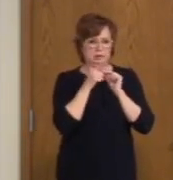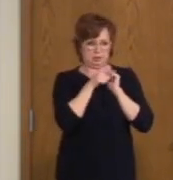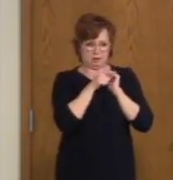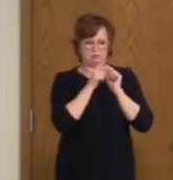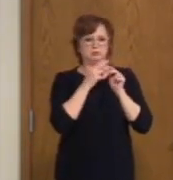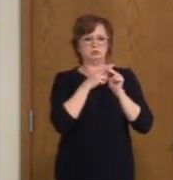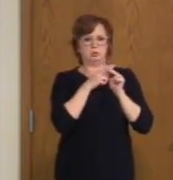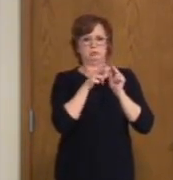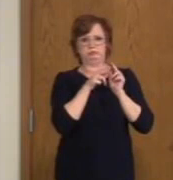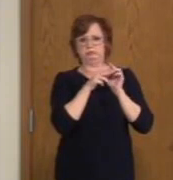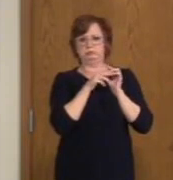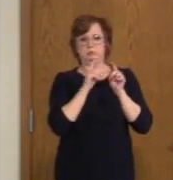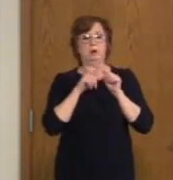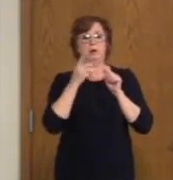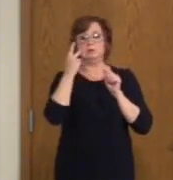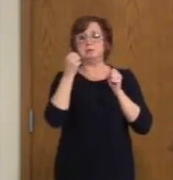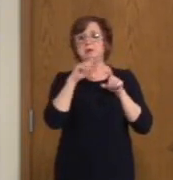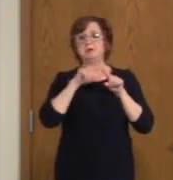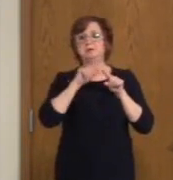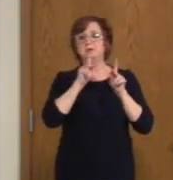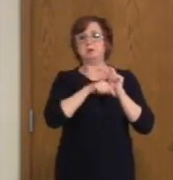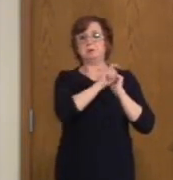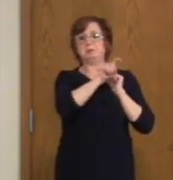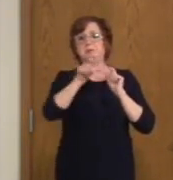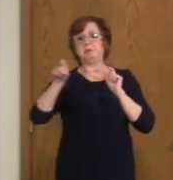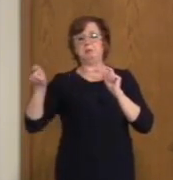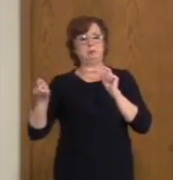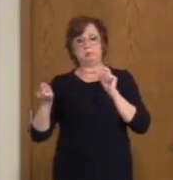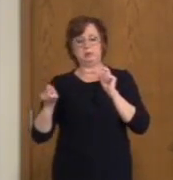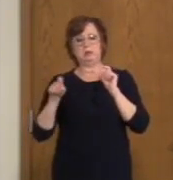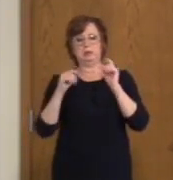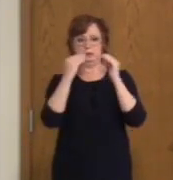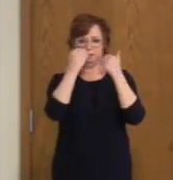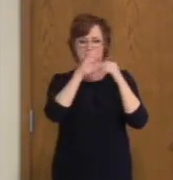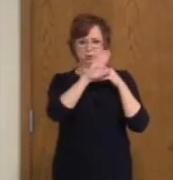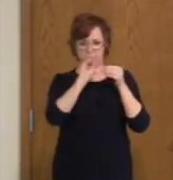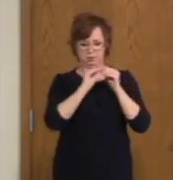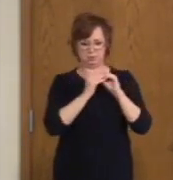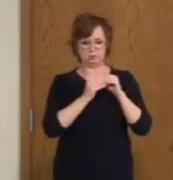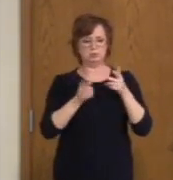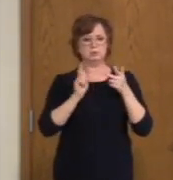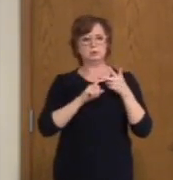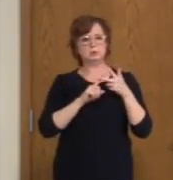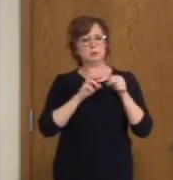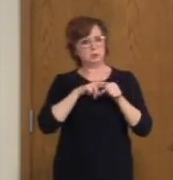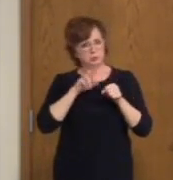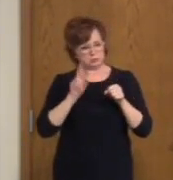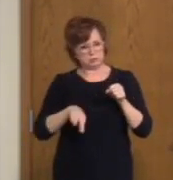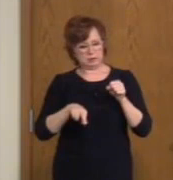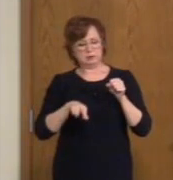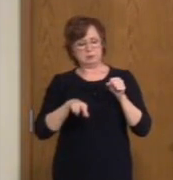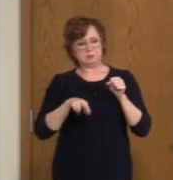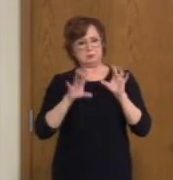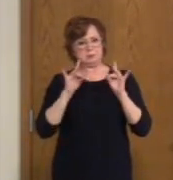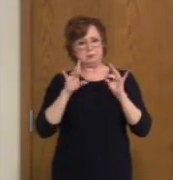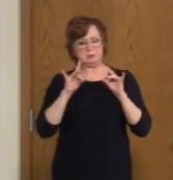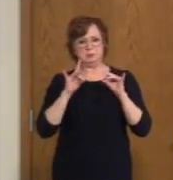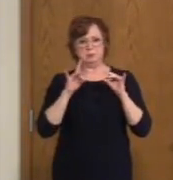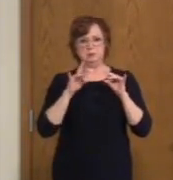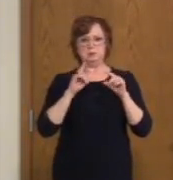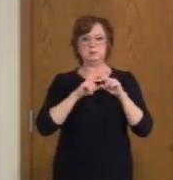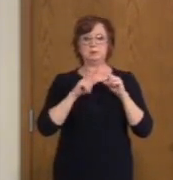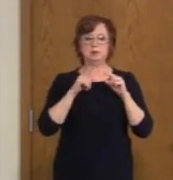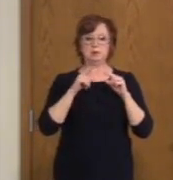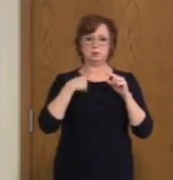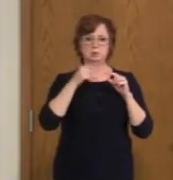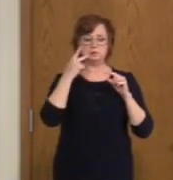case numbers. We are still seeing up to 100 cases a day, but thankfully, there's a lot of testing happening. The testing